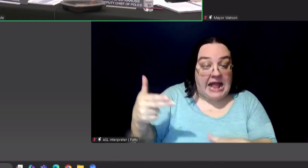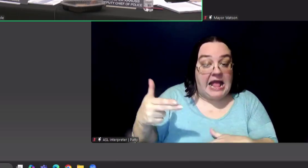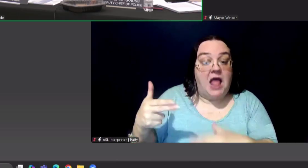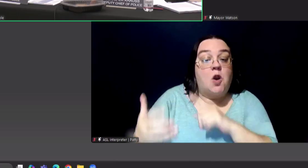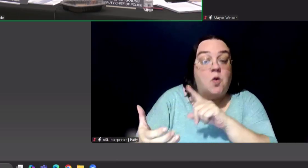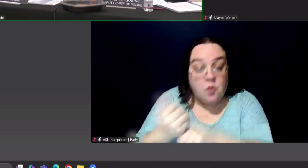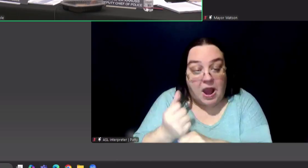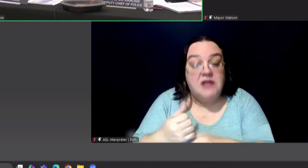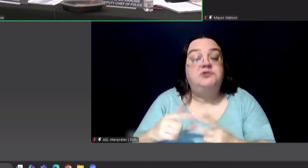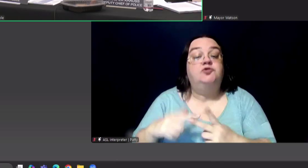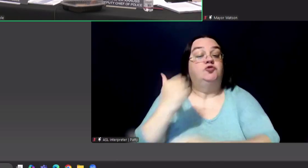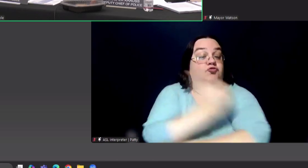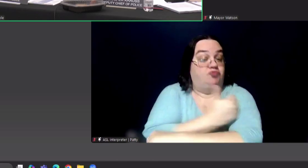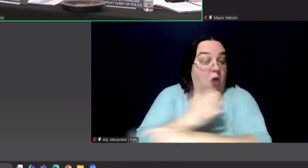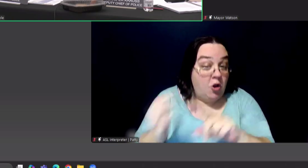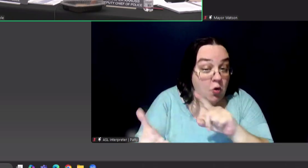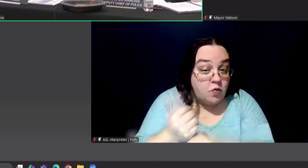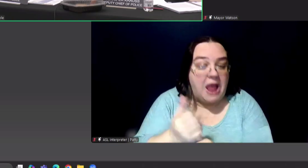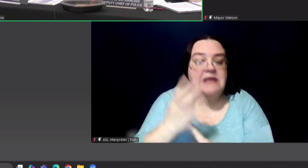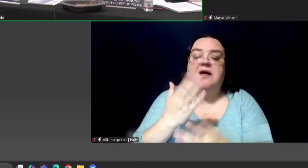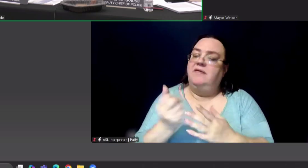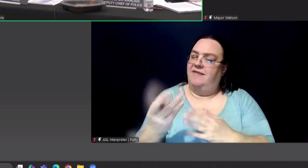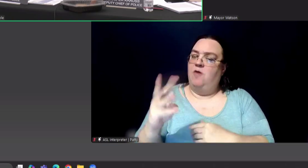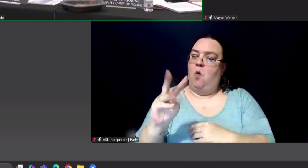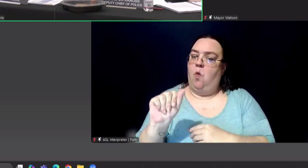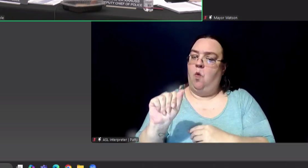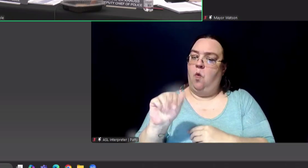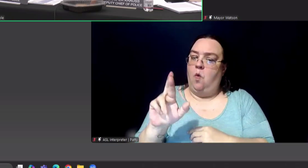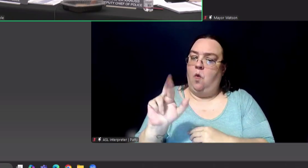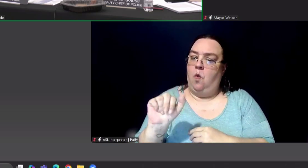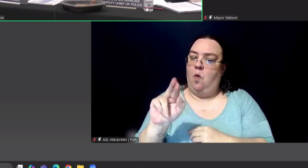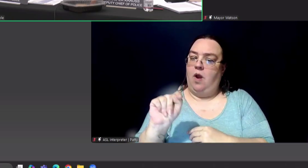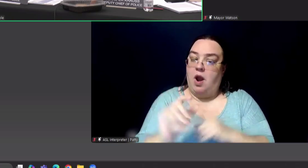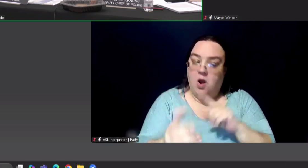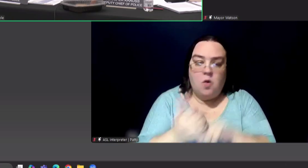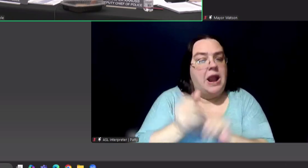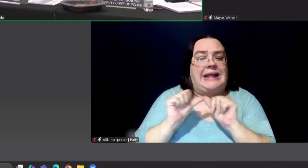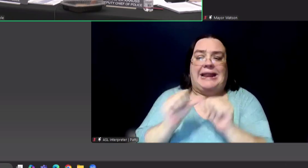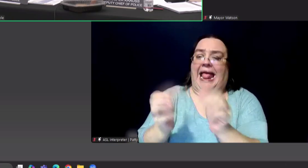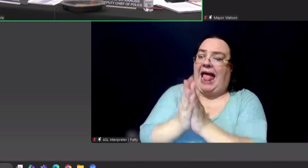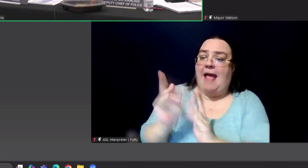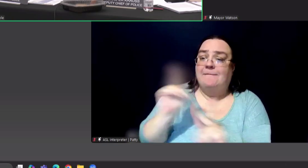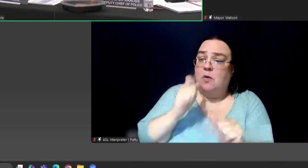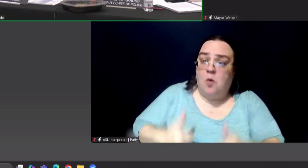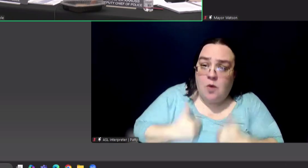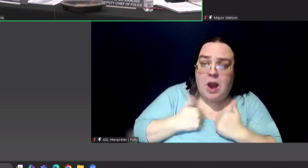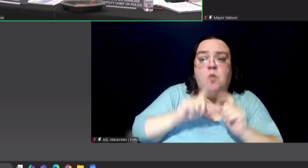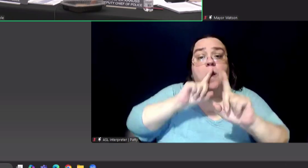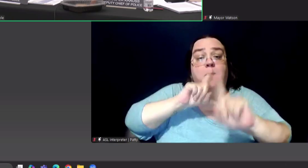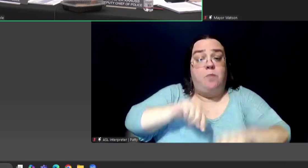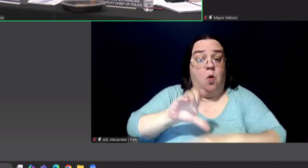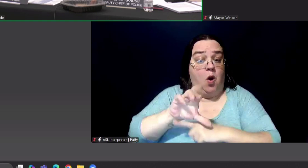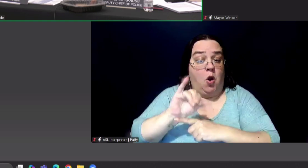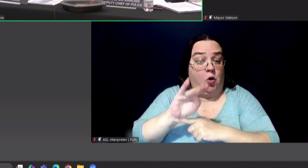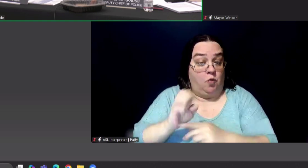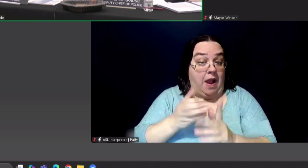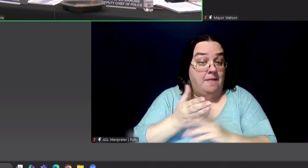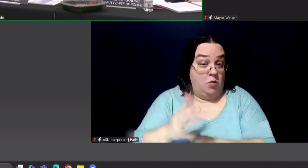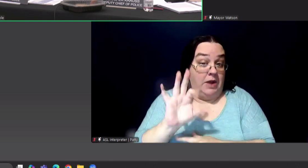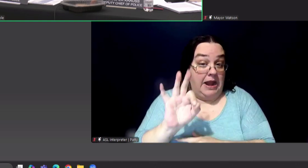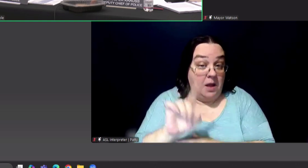arrests. We continue to ask our residents to report crime through 911. And there's